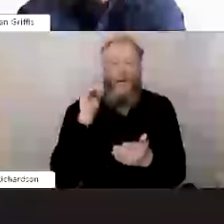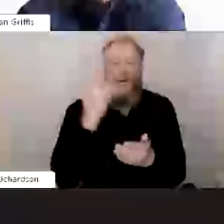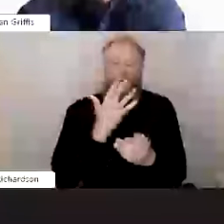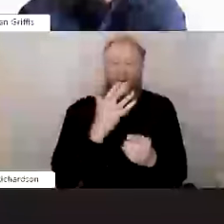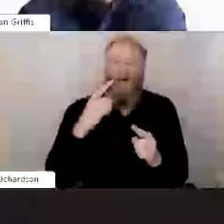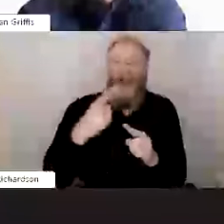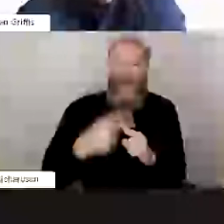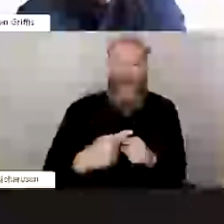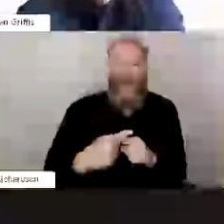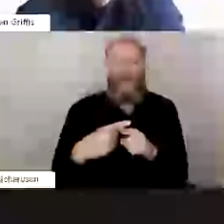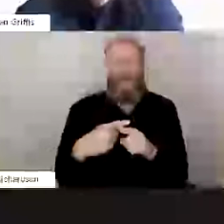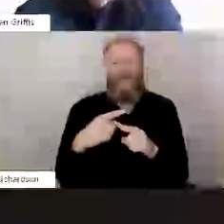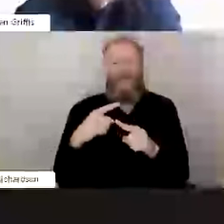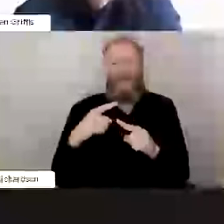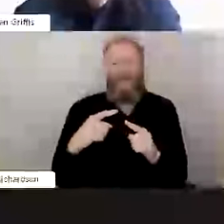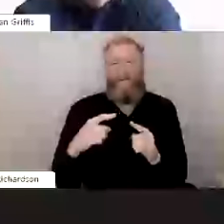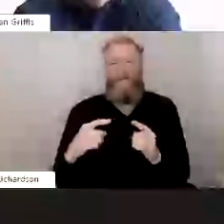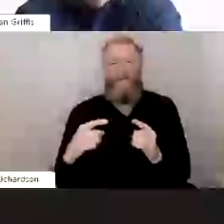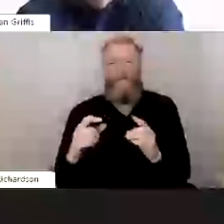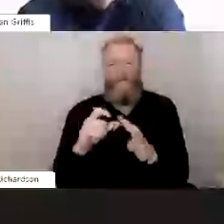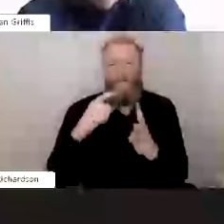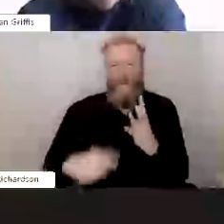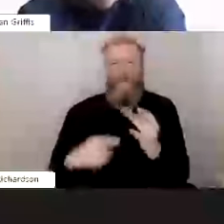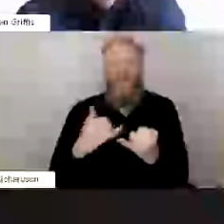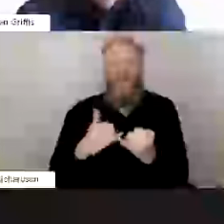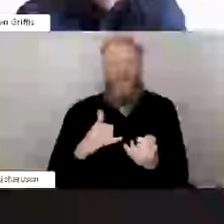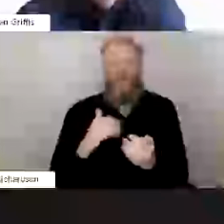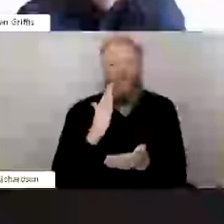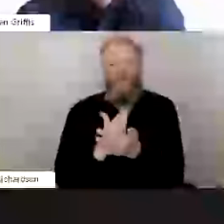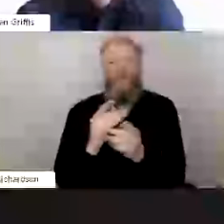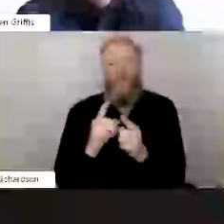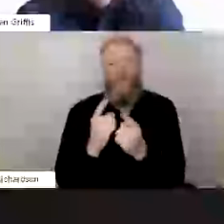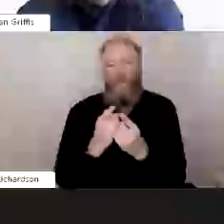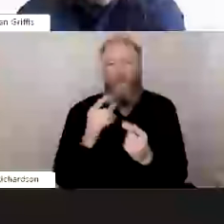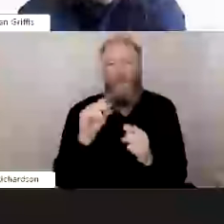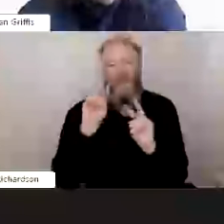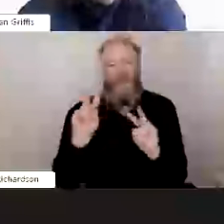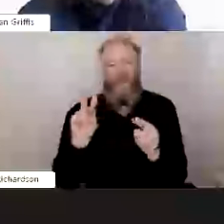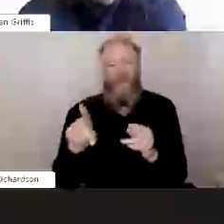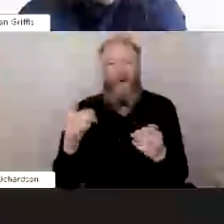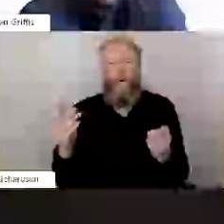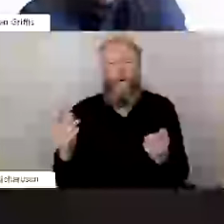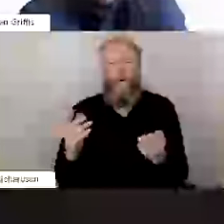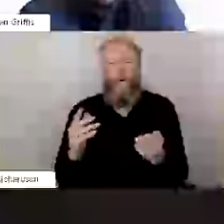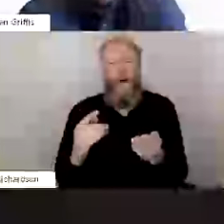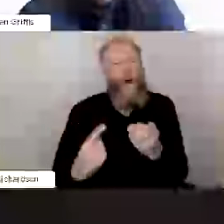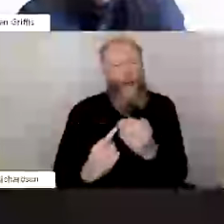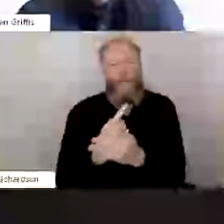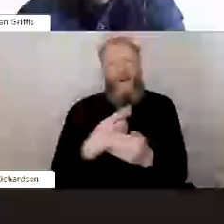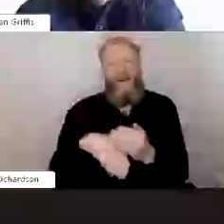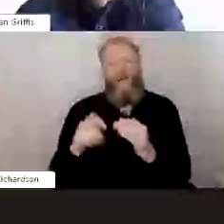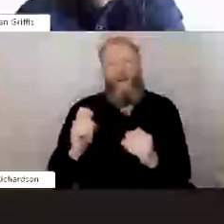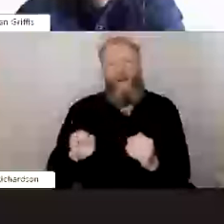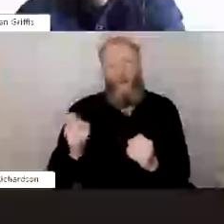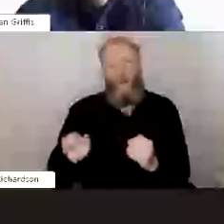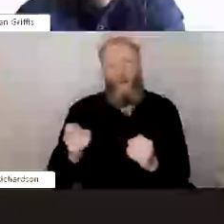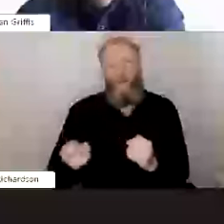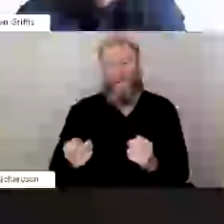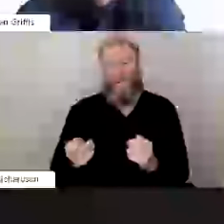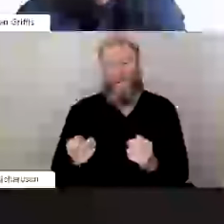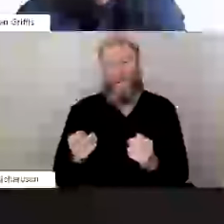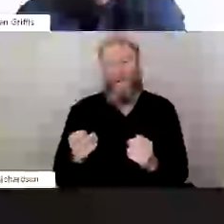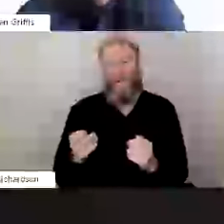real thing. We see this playing out very poorly now in the justice sector. So we often